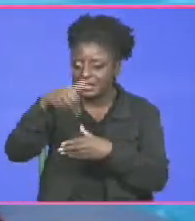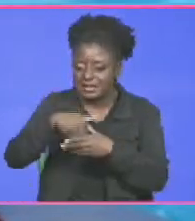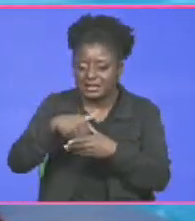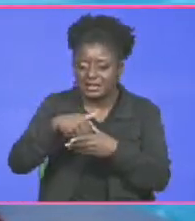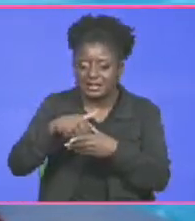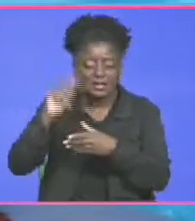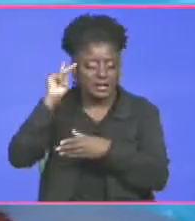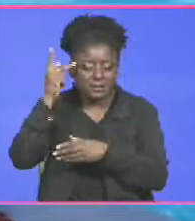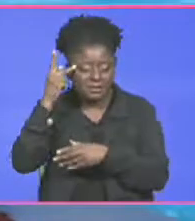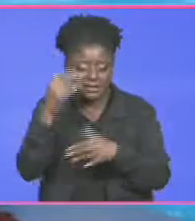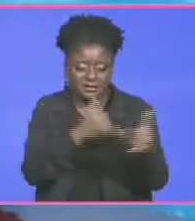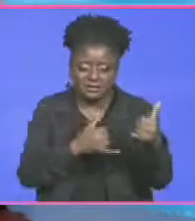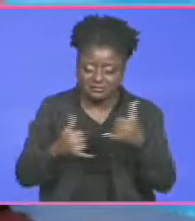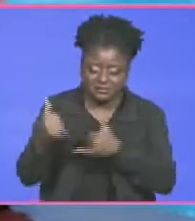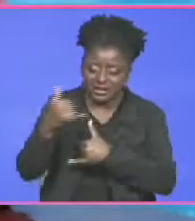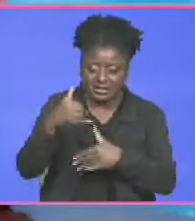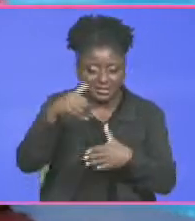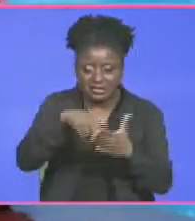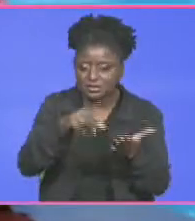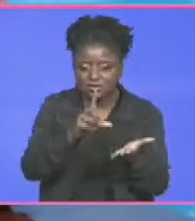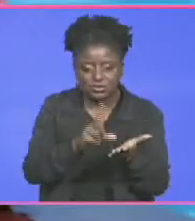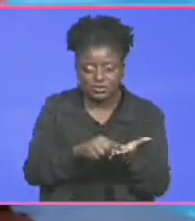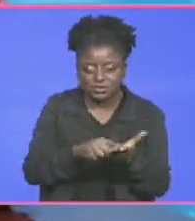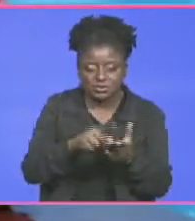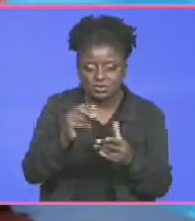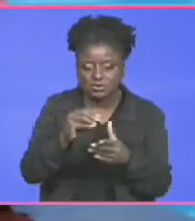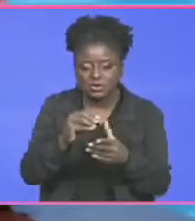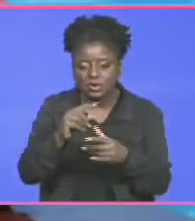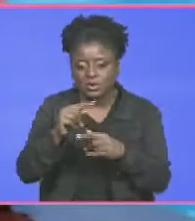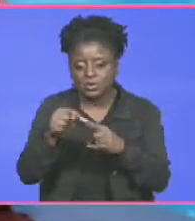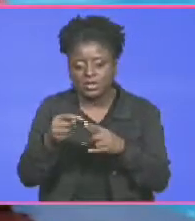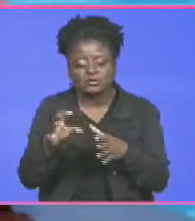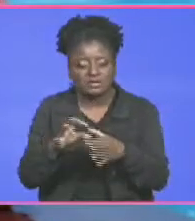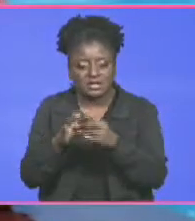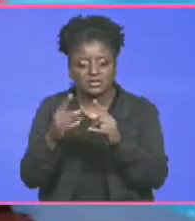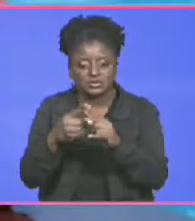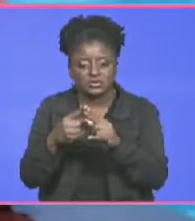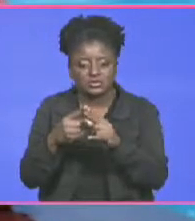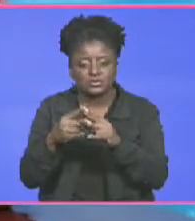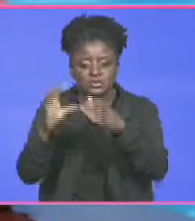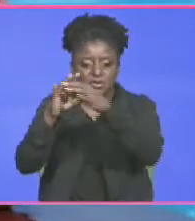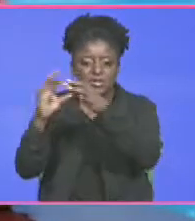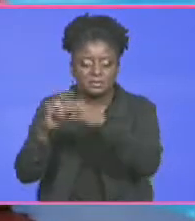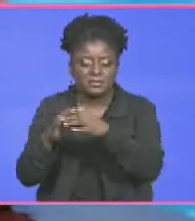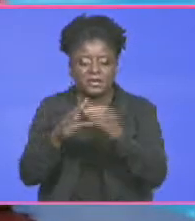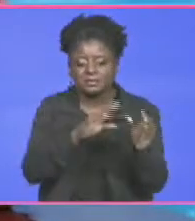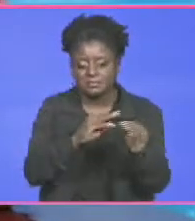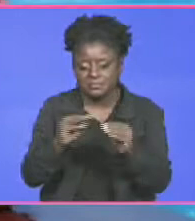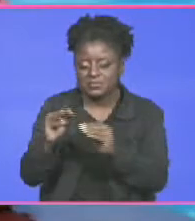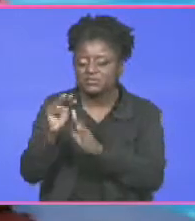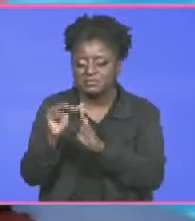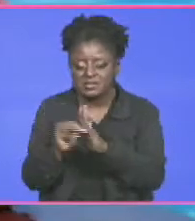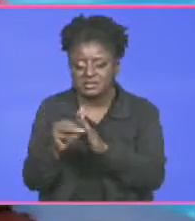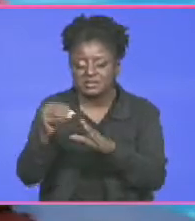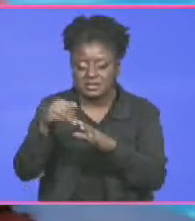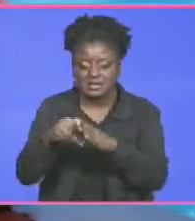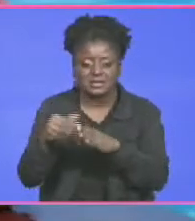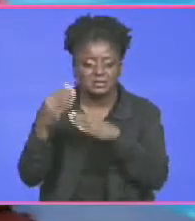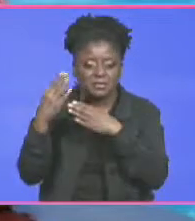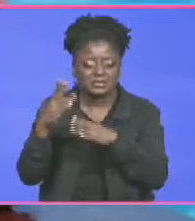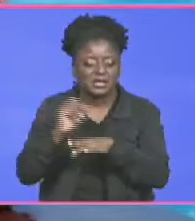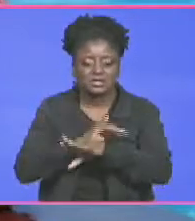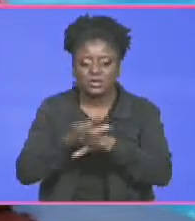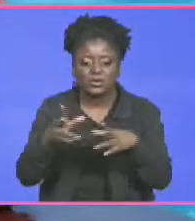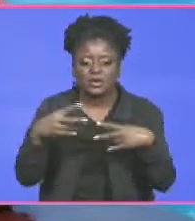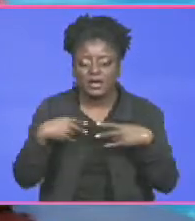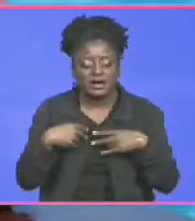the press or anywhere else for that matter when it comes to the Olympic brand and the Olympic movement in the Bahamas. I just don't have the